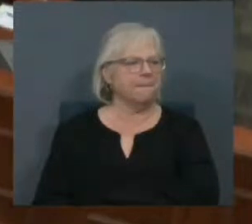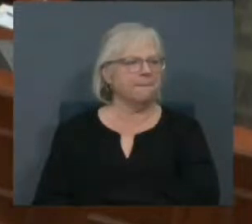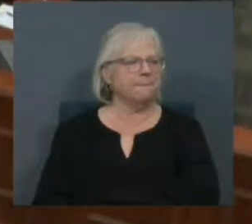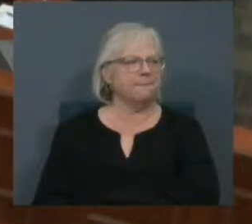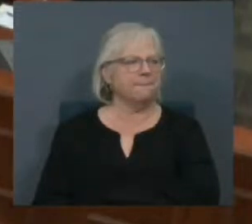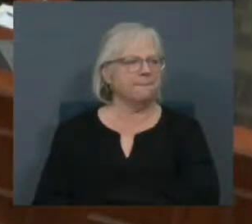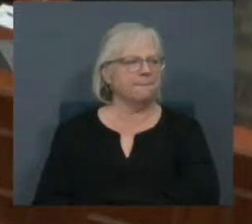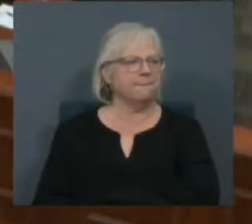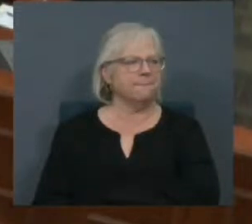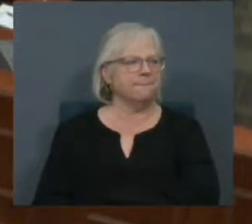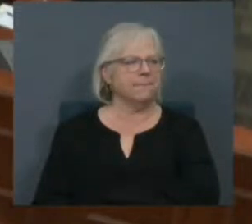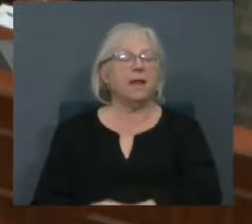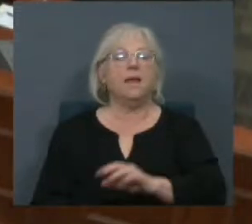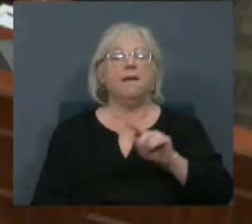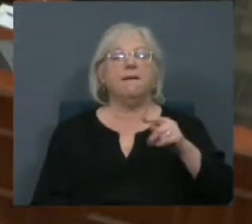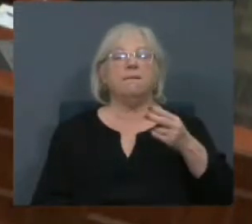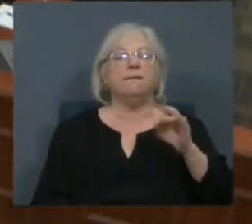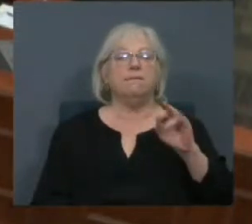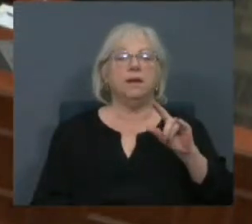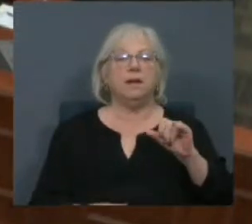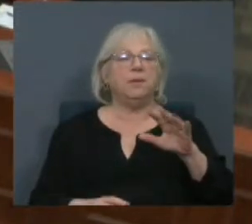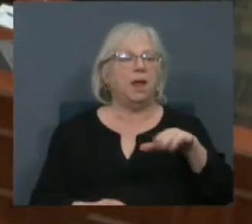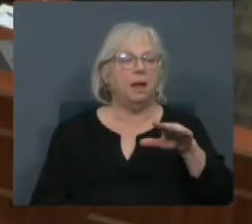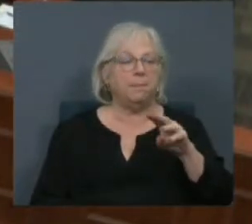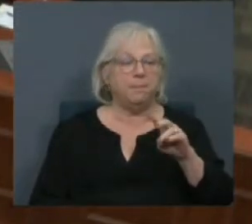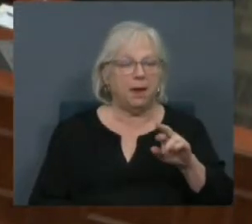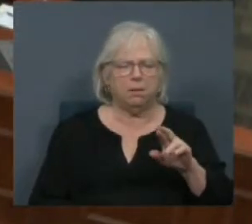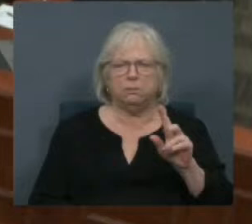Yeah, Mayor, is the mayor, where the mayor?